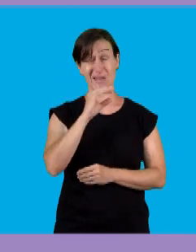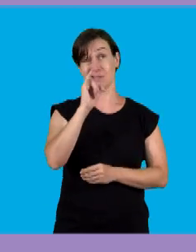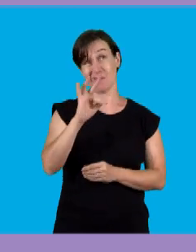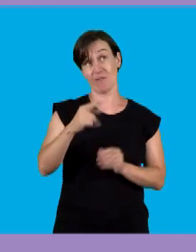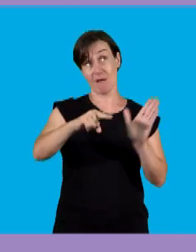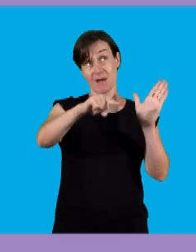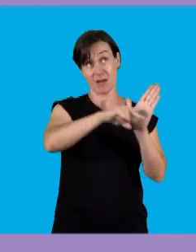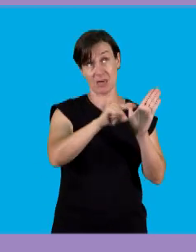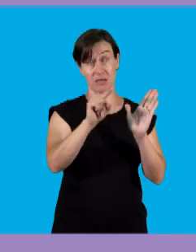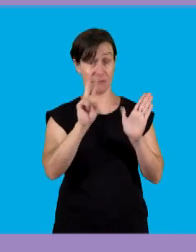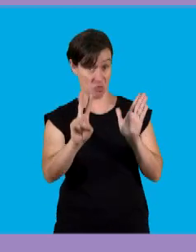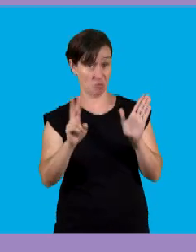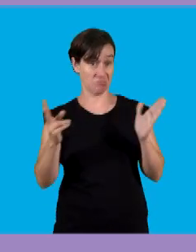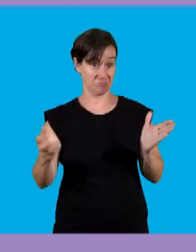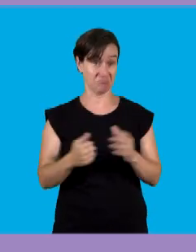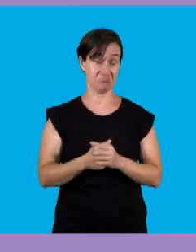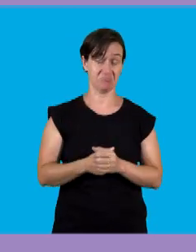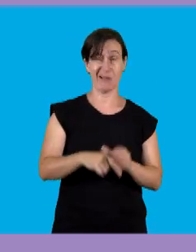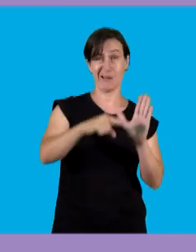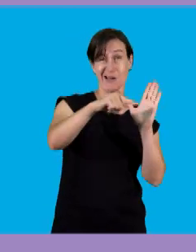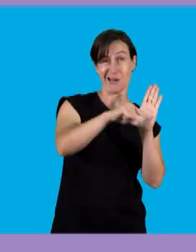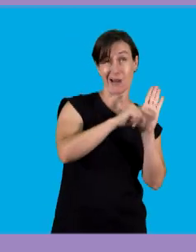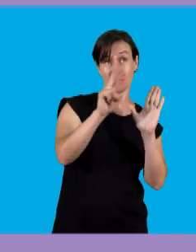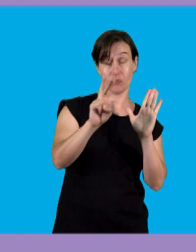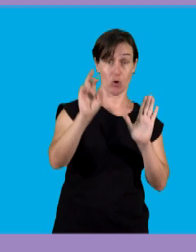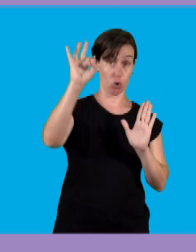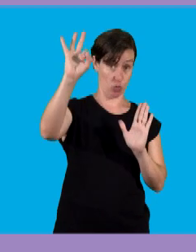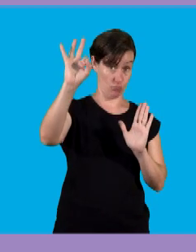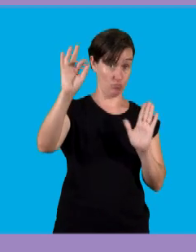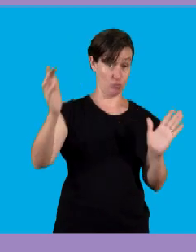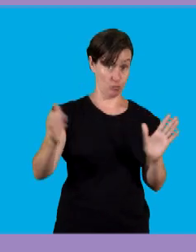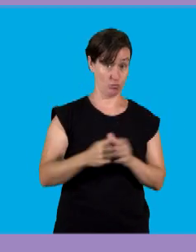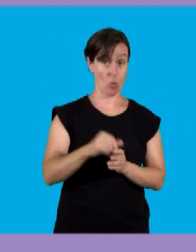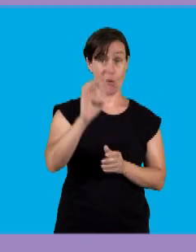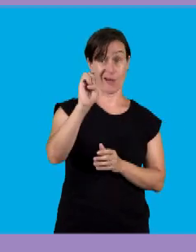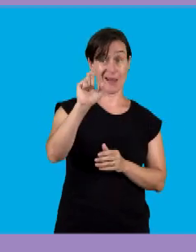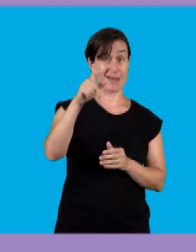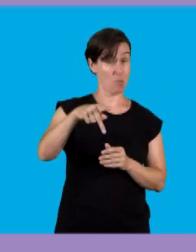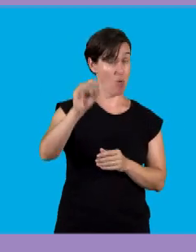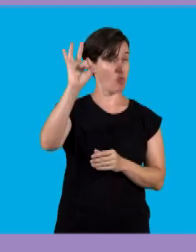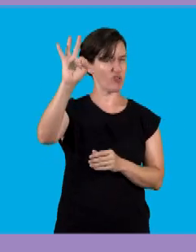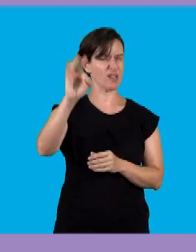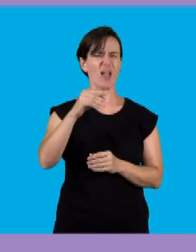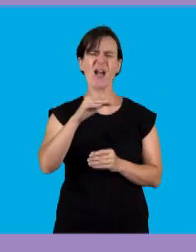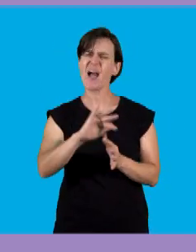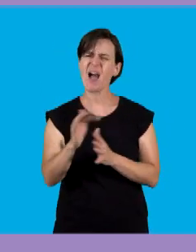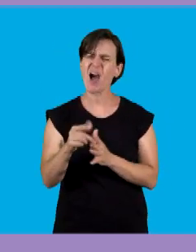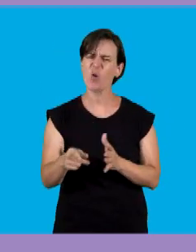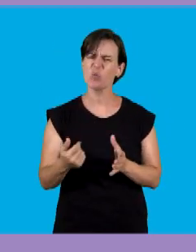a negative 2 raised to an exponent of 3, what do you think that is going to look